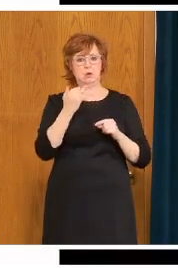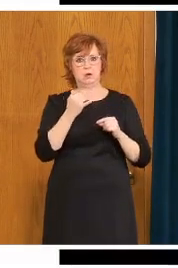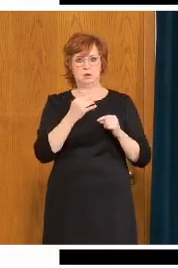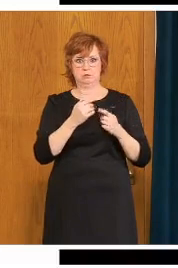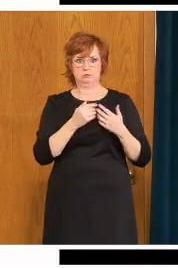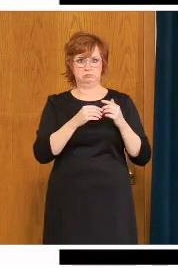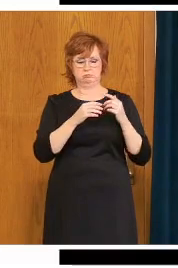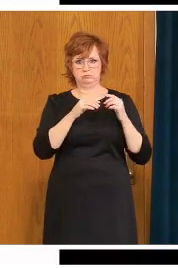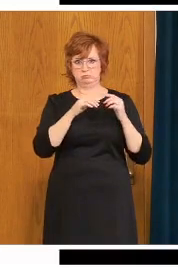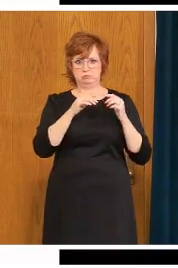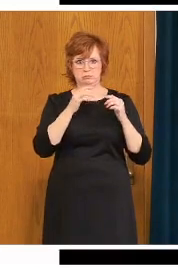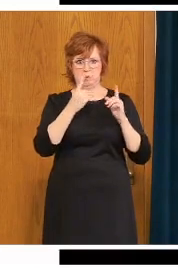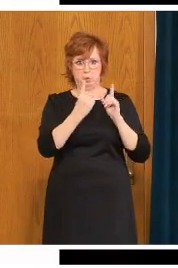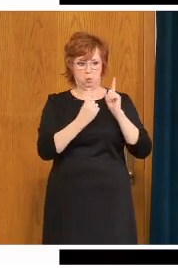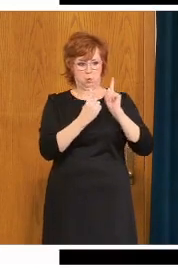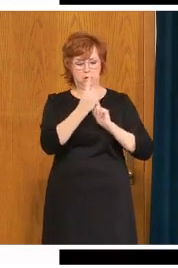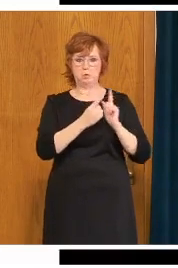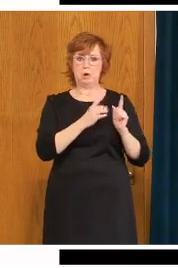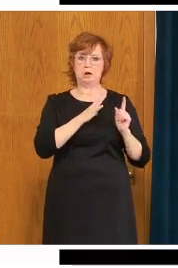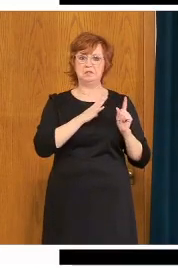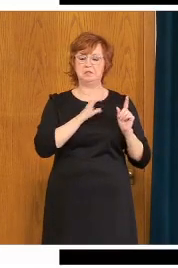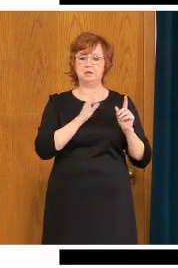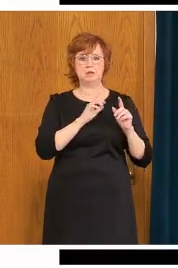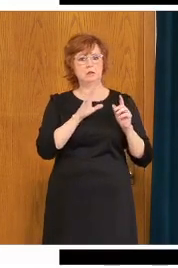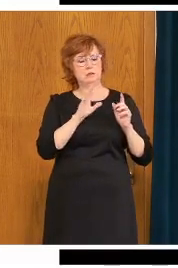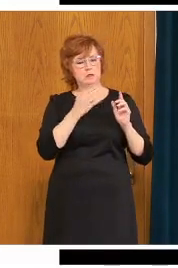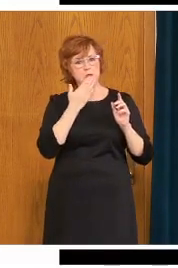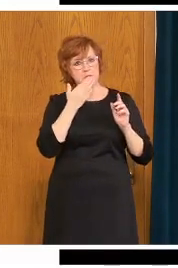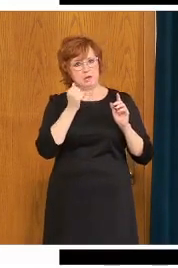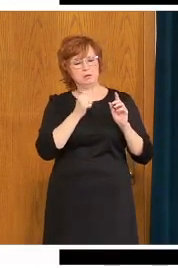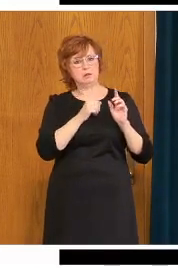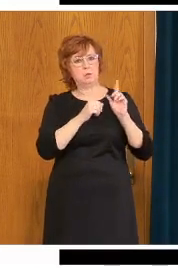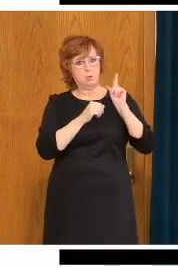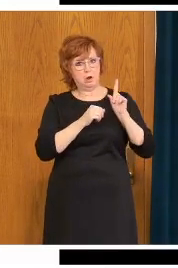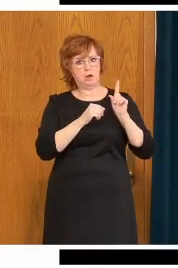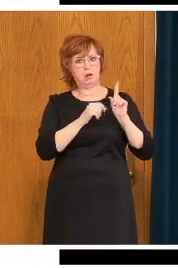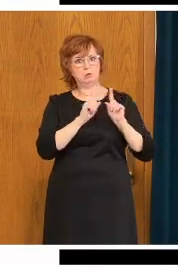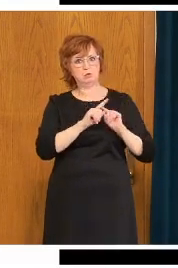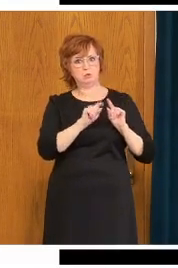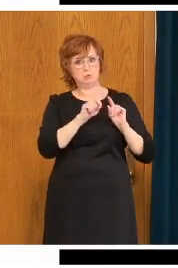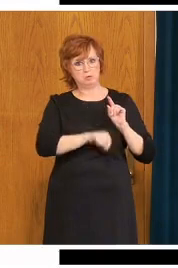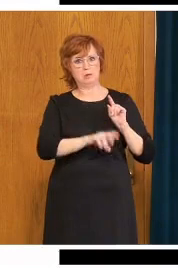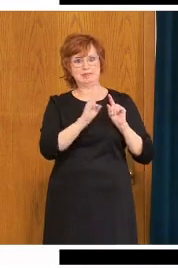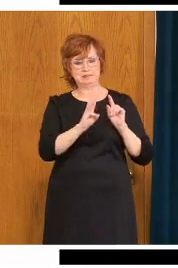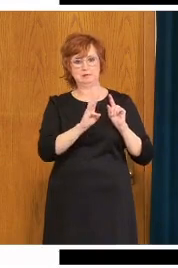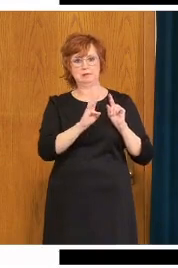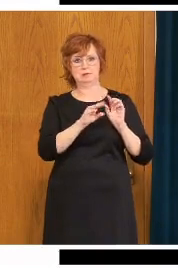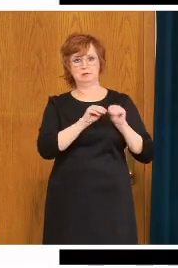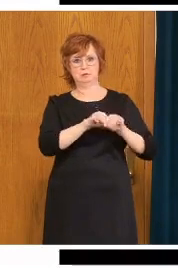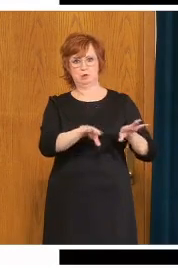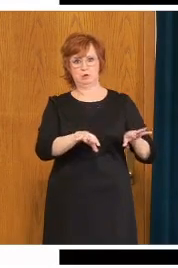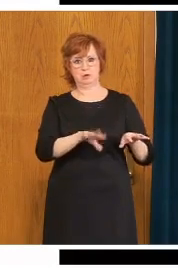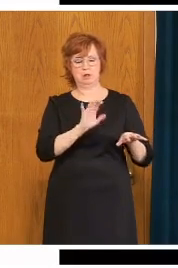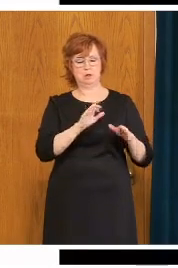It has to go really at that 0.6 number again, and we really have to work hard to get there.